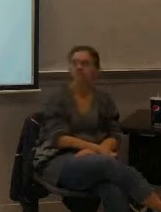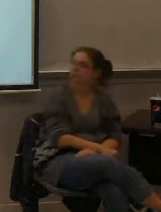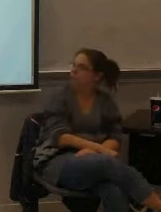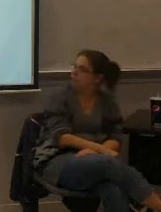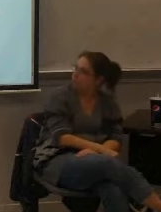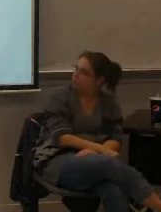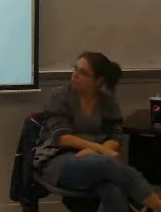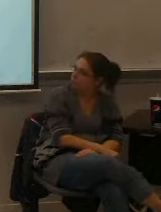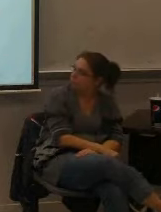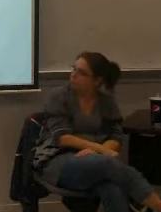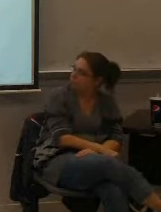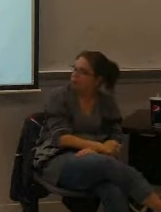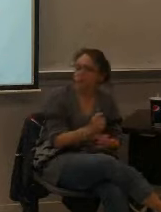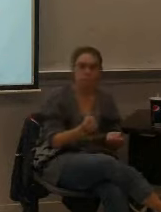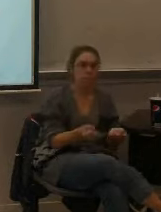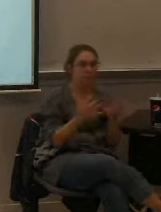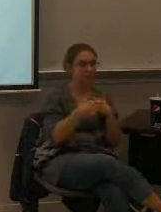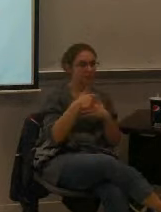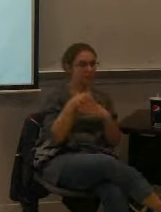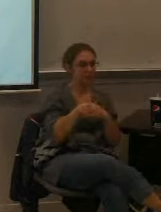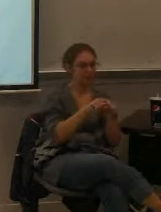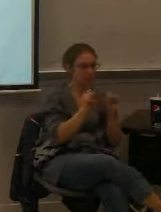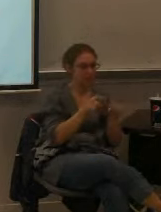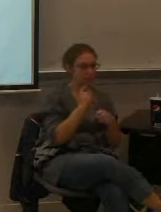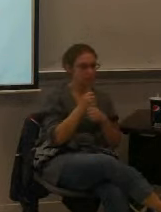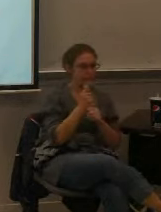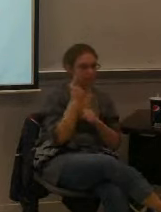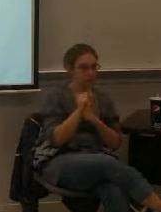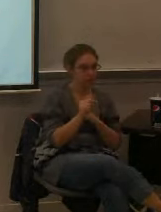So a lot of times in these systems that are just made for